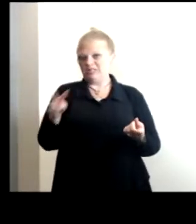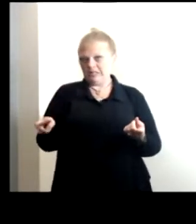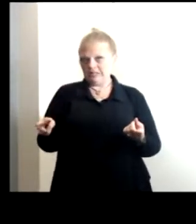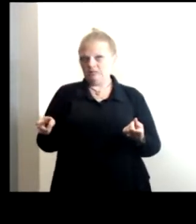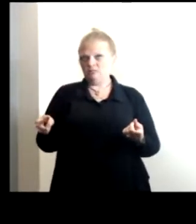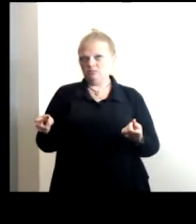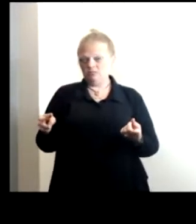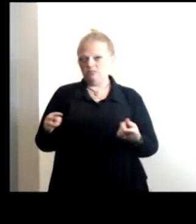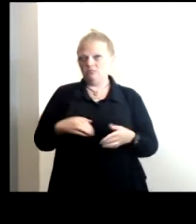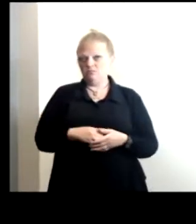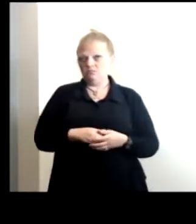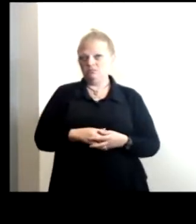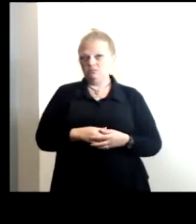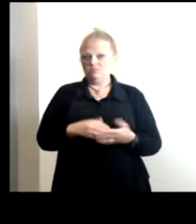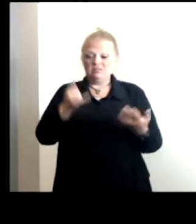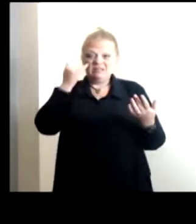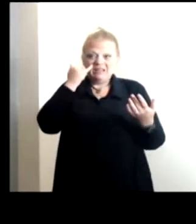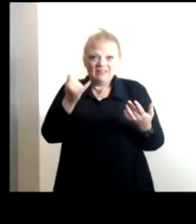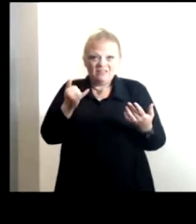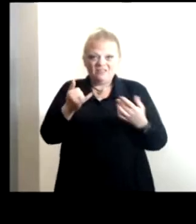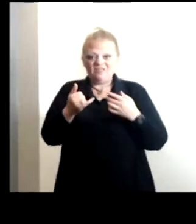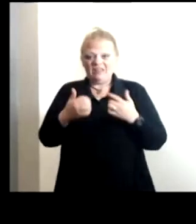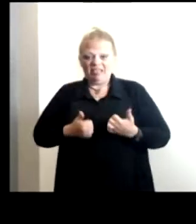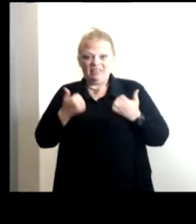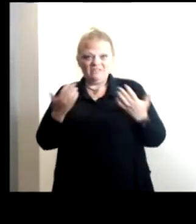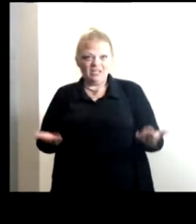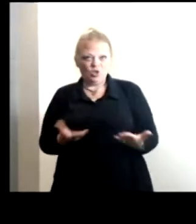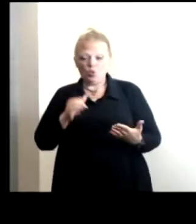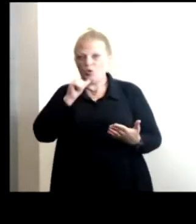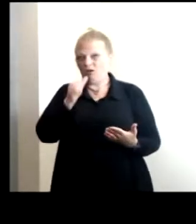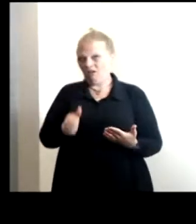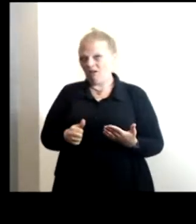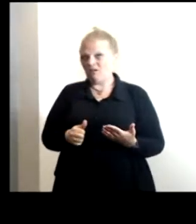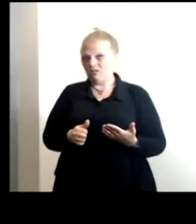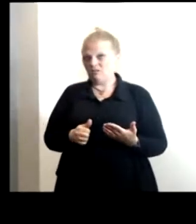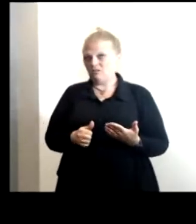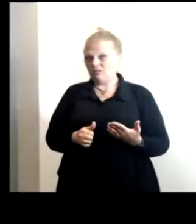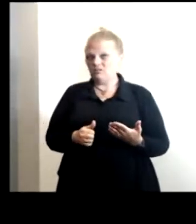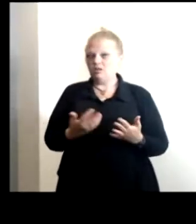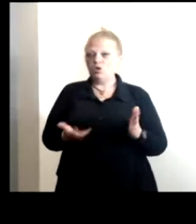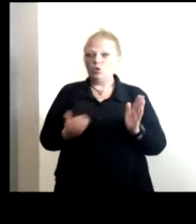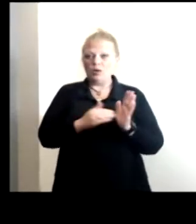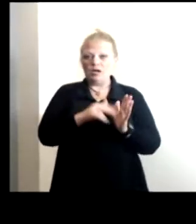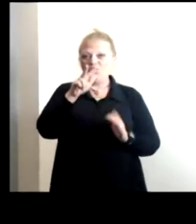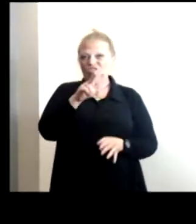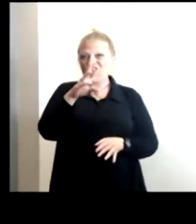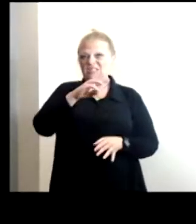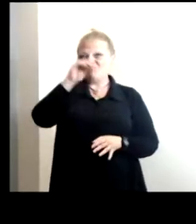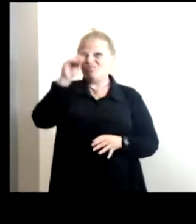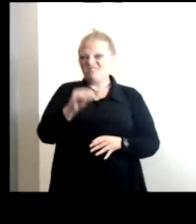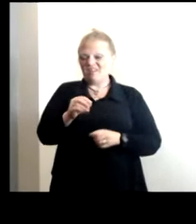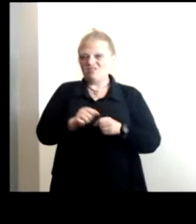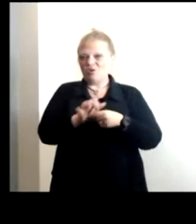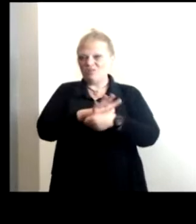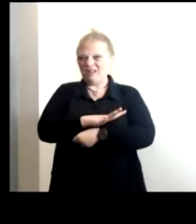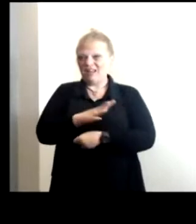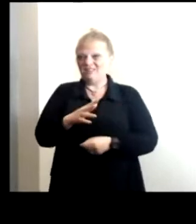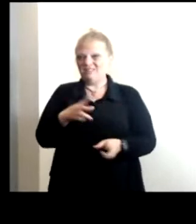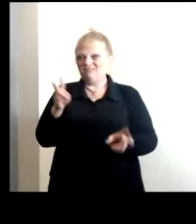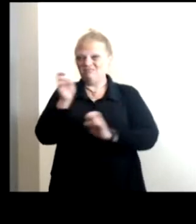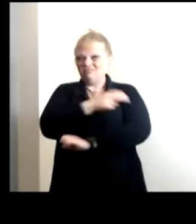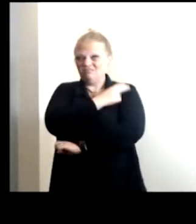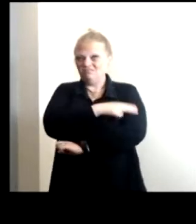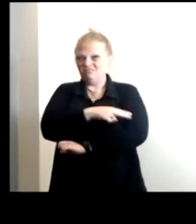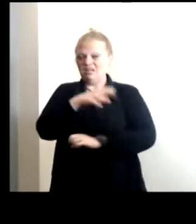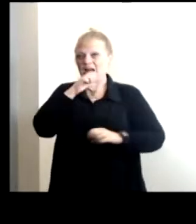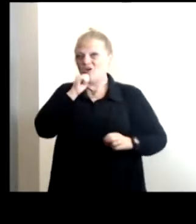22nd, whether they were county residents or not. And once again, 36% of COVID-19 hospitalizations are